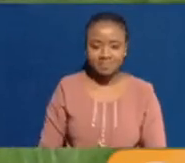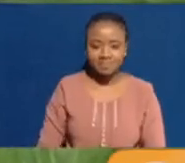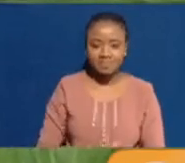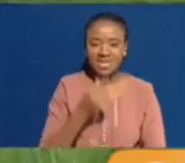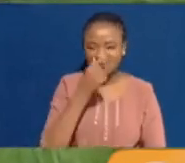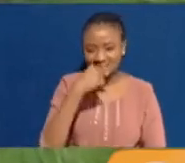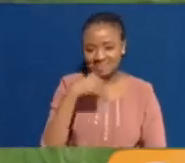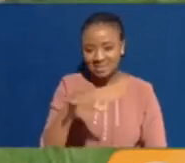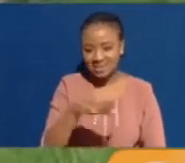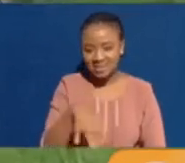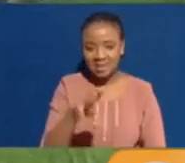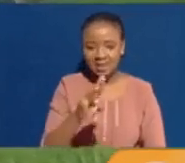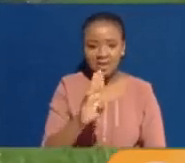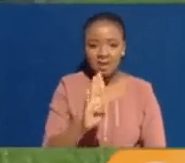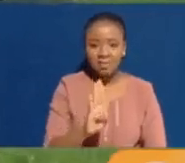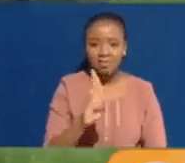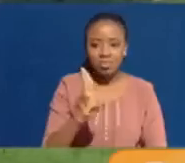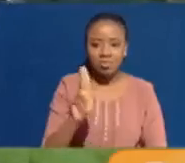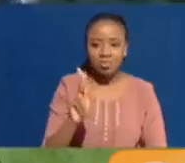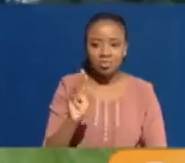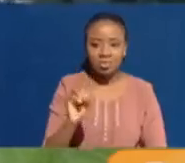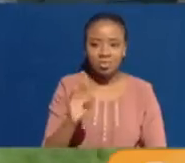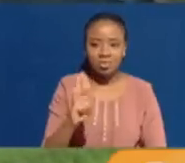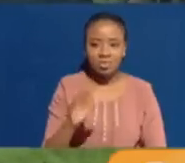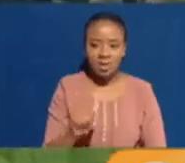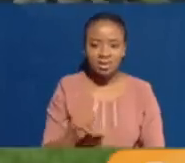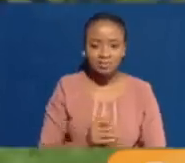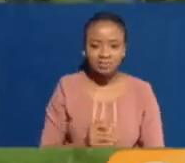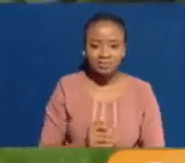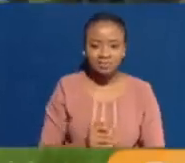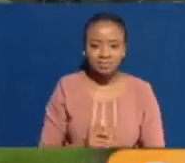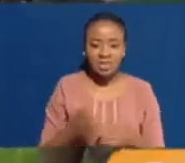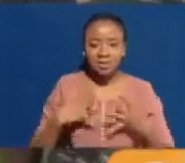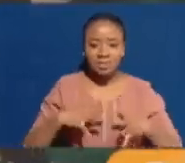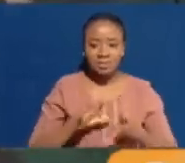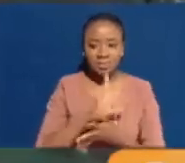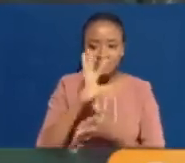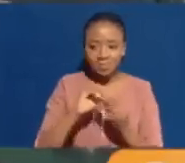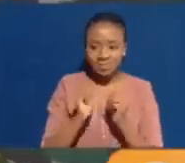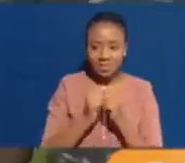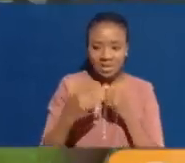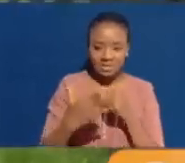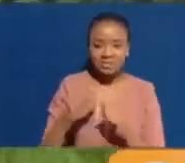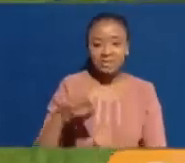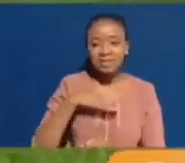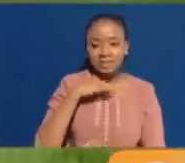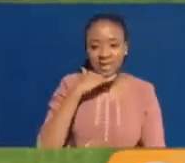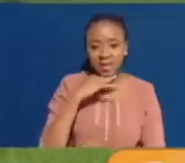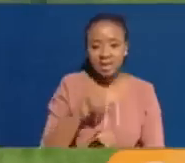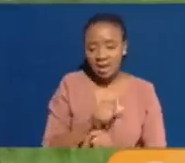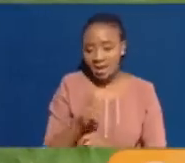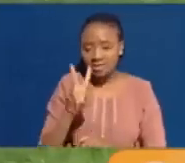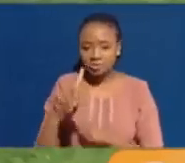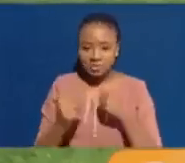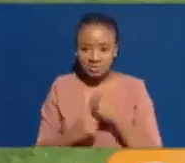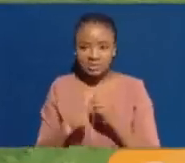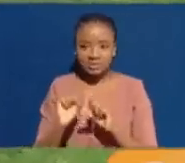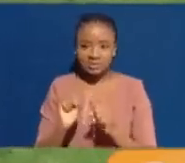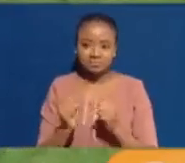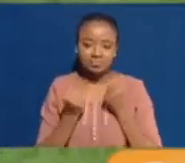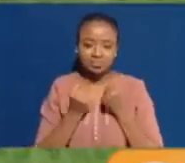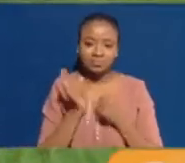according to bukoba Regional commissioner Albert chalamila 19 people have died in the crash while 26 passengers were rescued from the